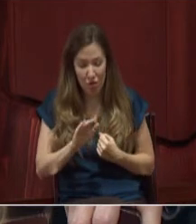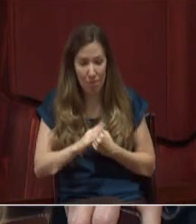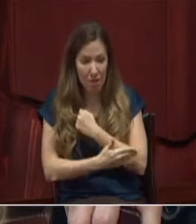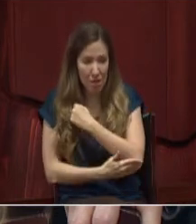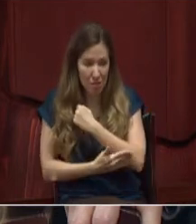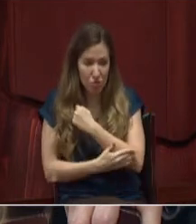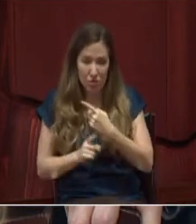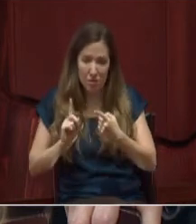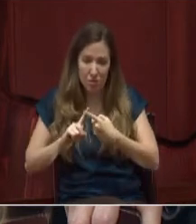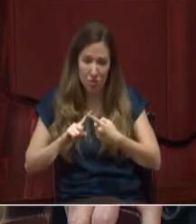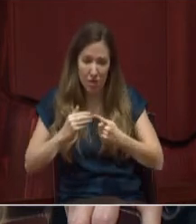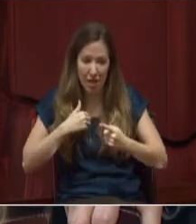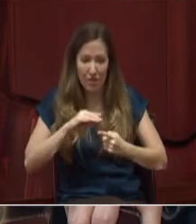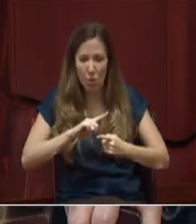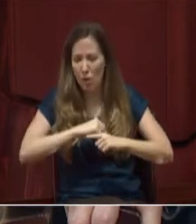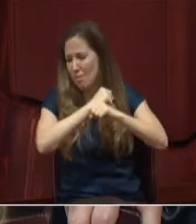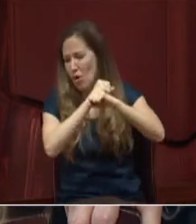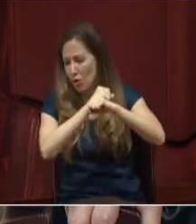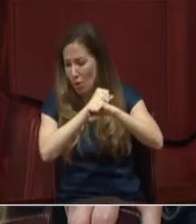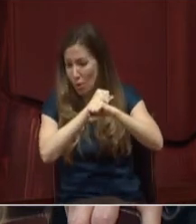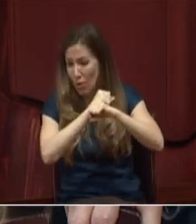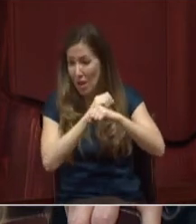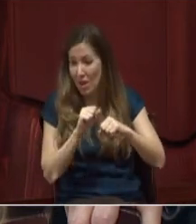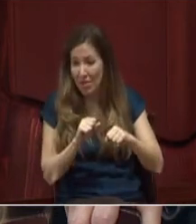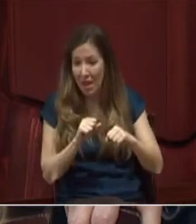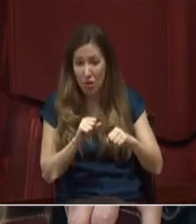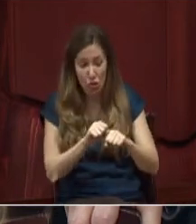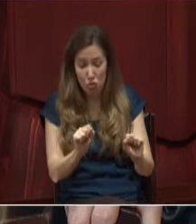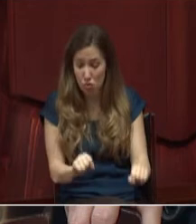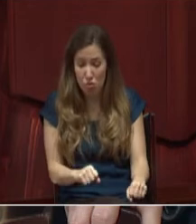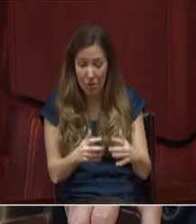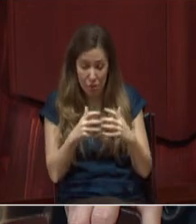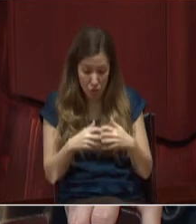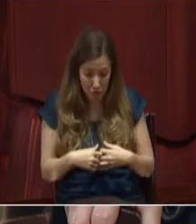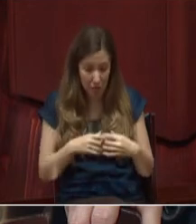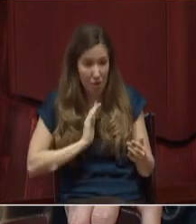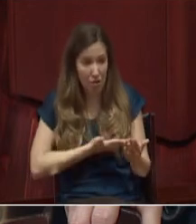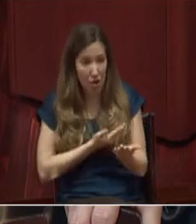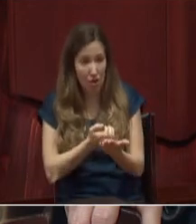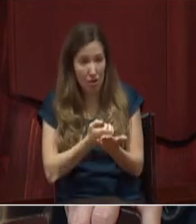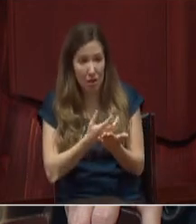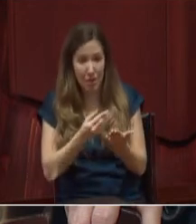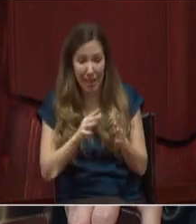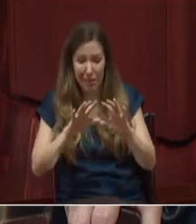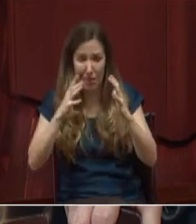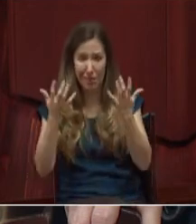oil embargo, which would, or could have, brought down not only our economy, but the global